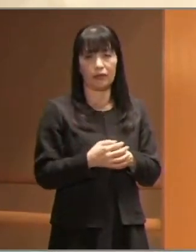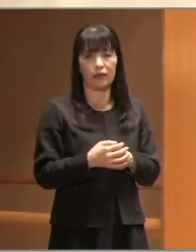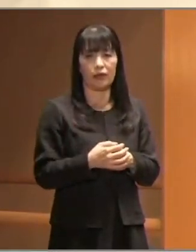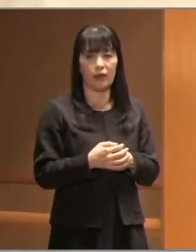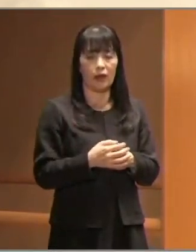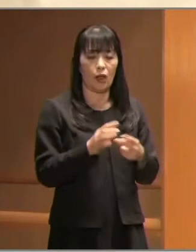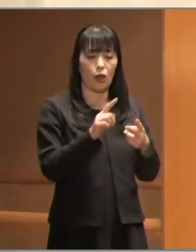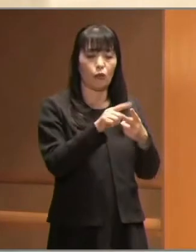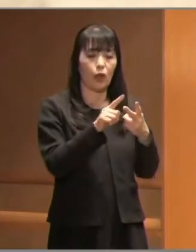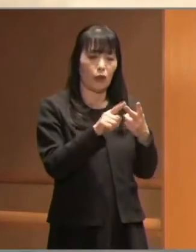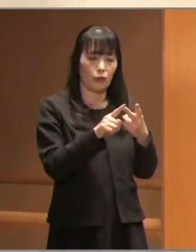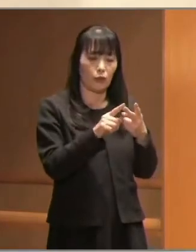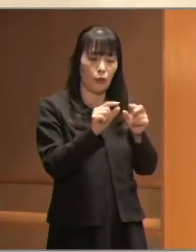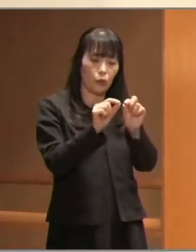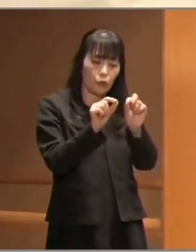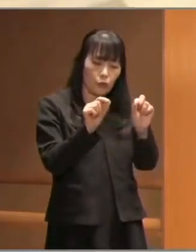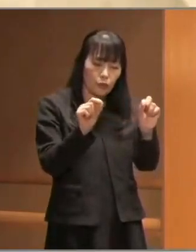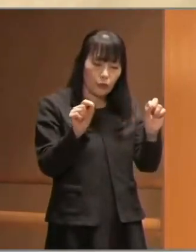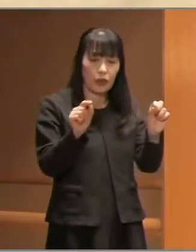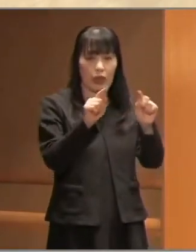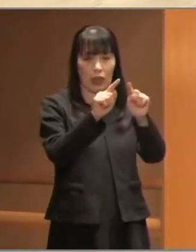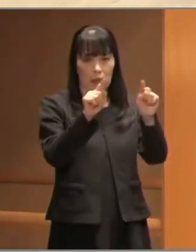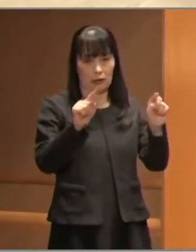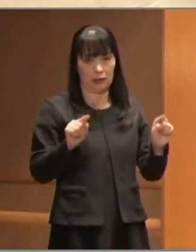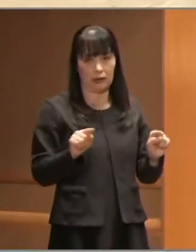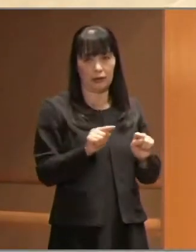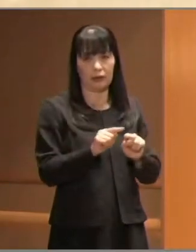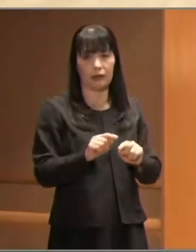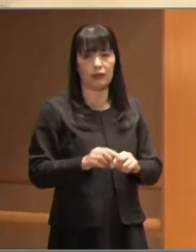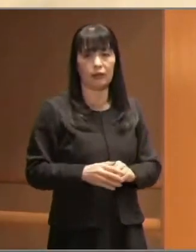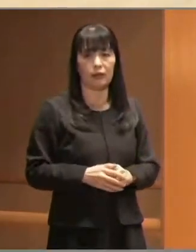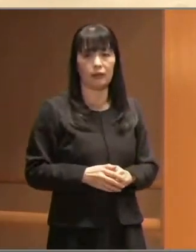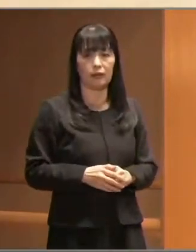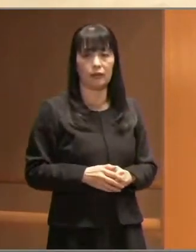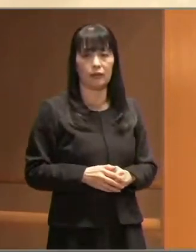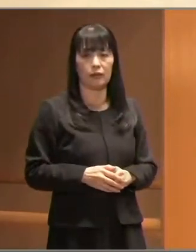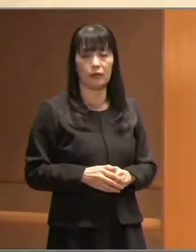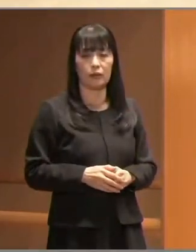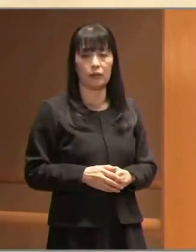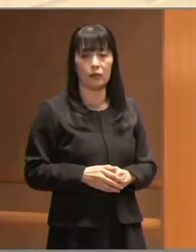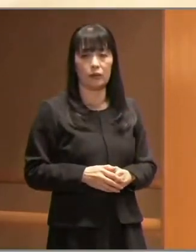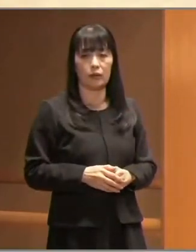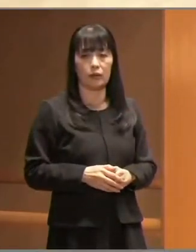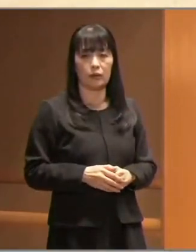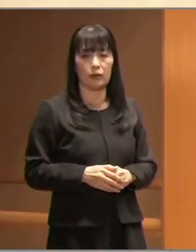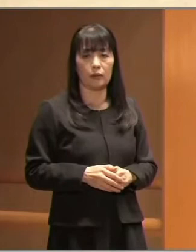glossy, and both of them are very thin paper.